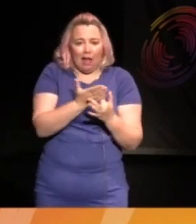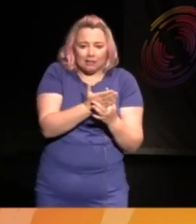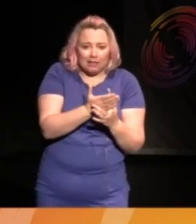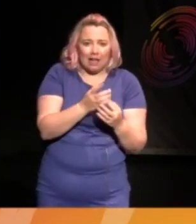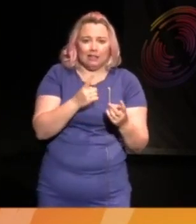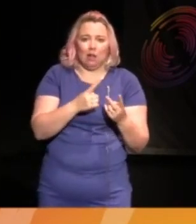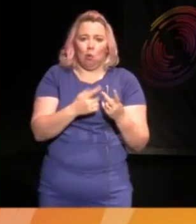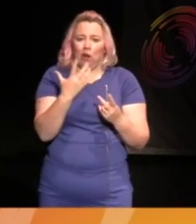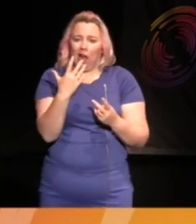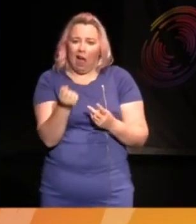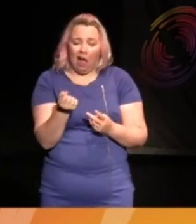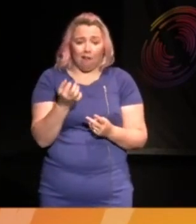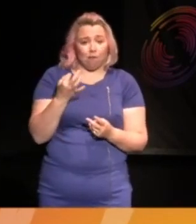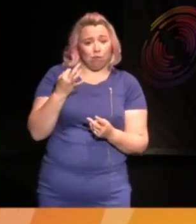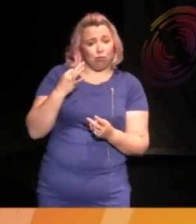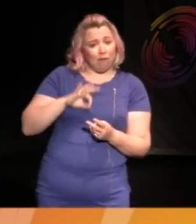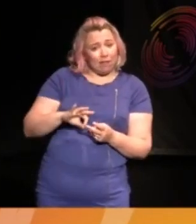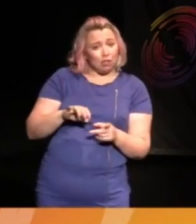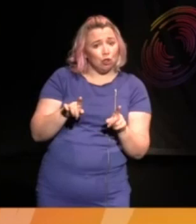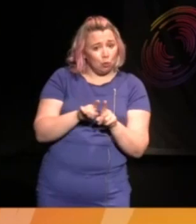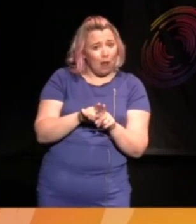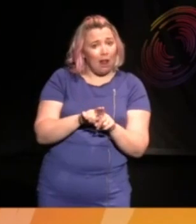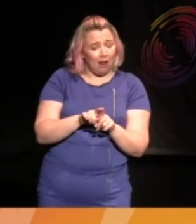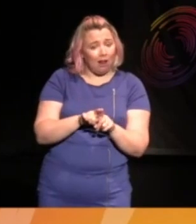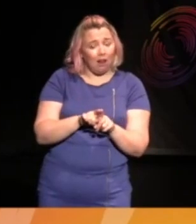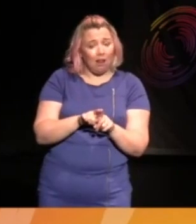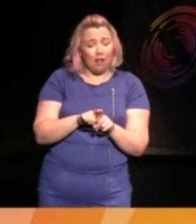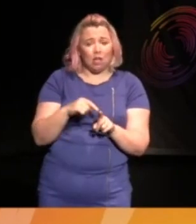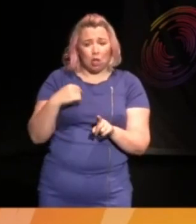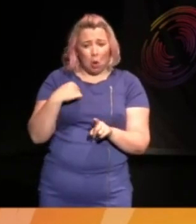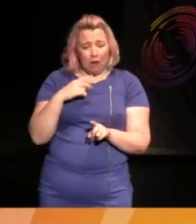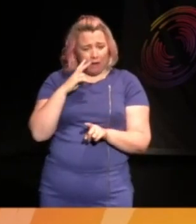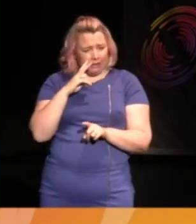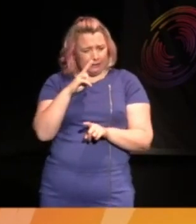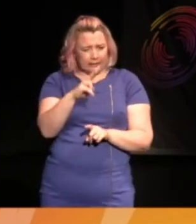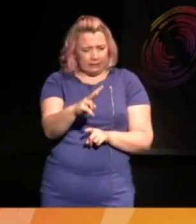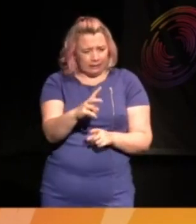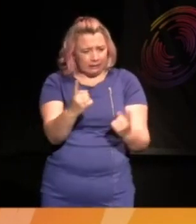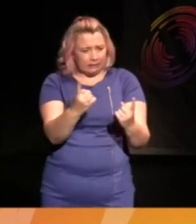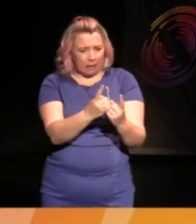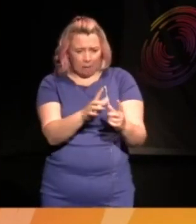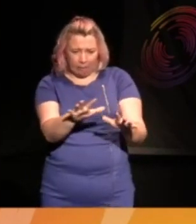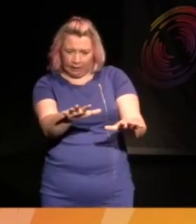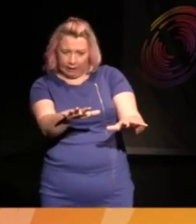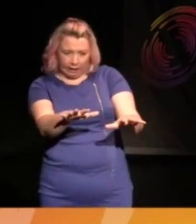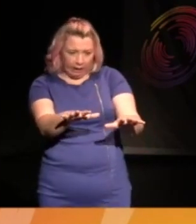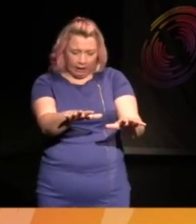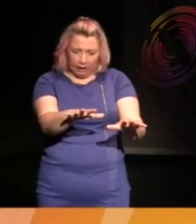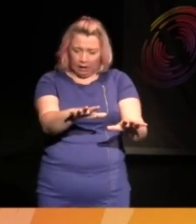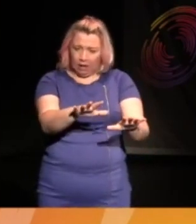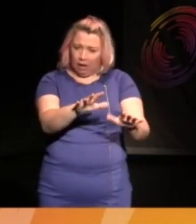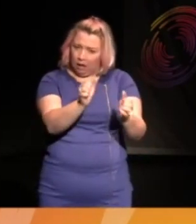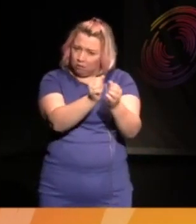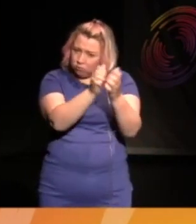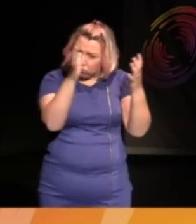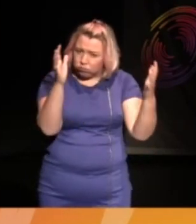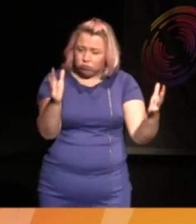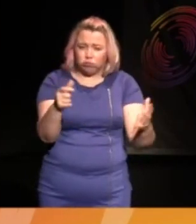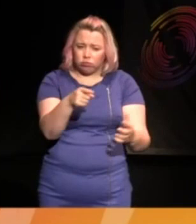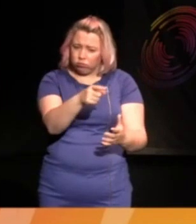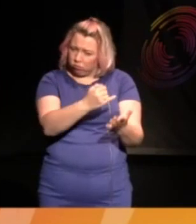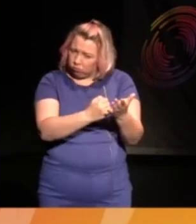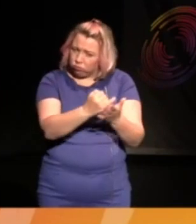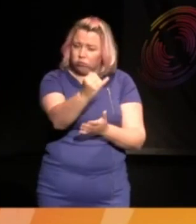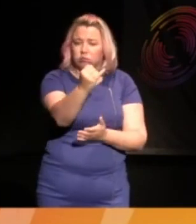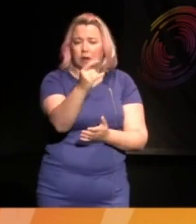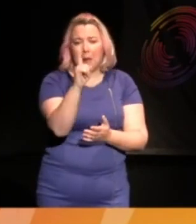axes where we have privilege. And if you're seeing something happening, and it's safe for you to do so, because safety is absolutely